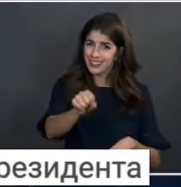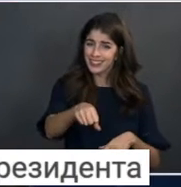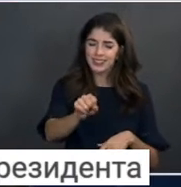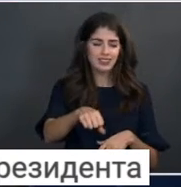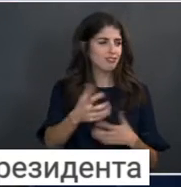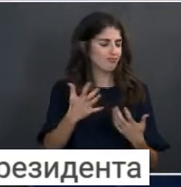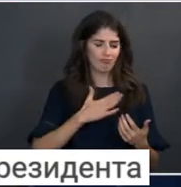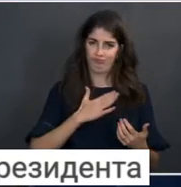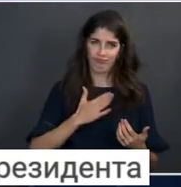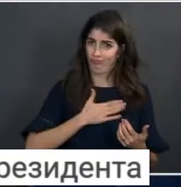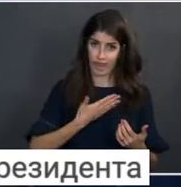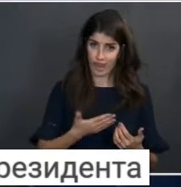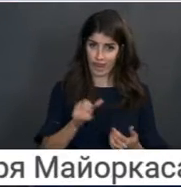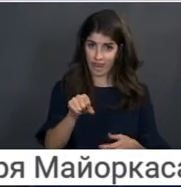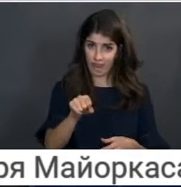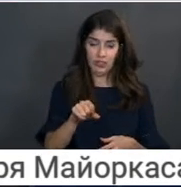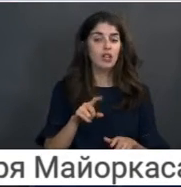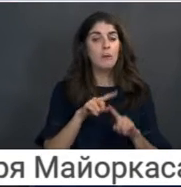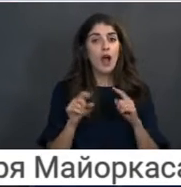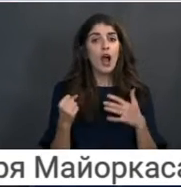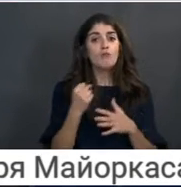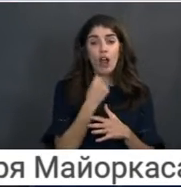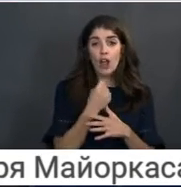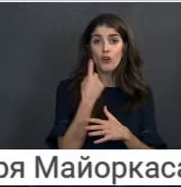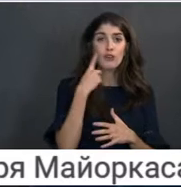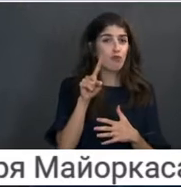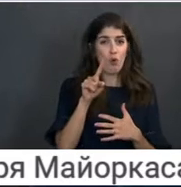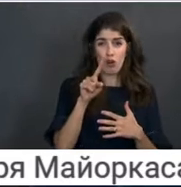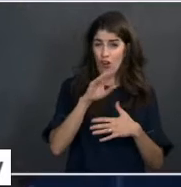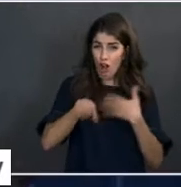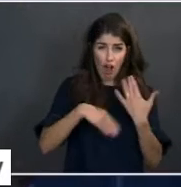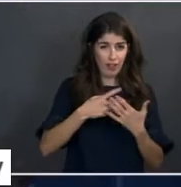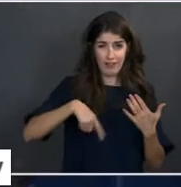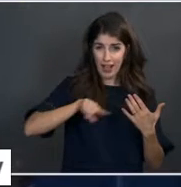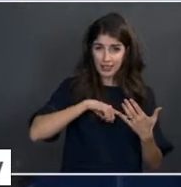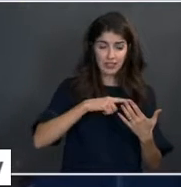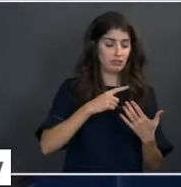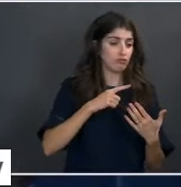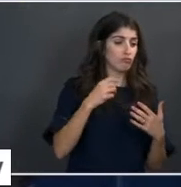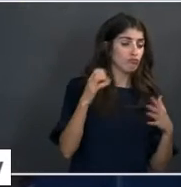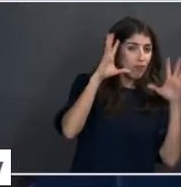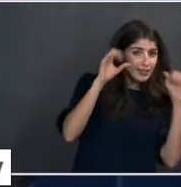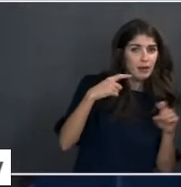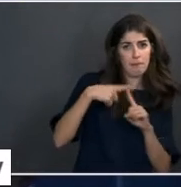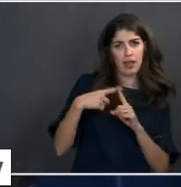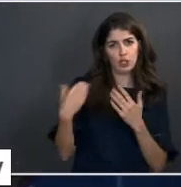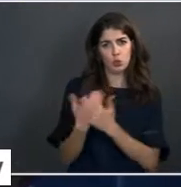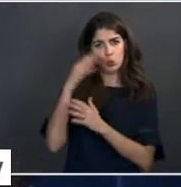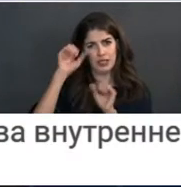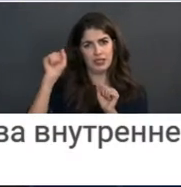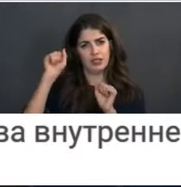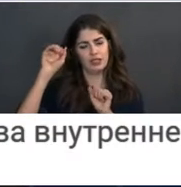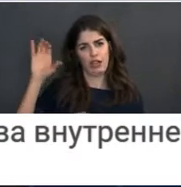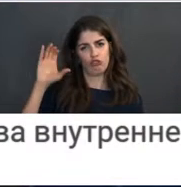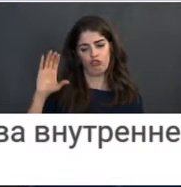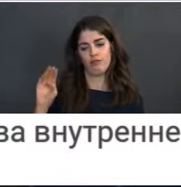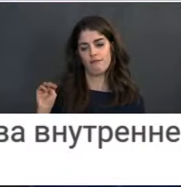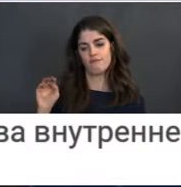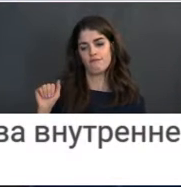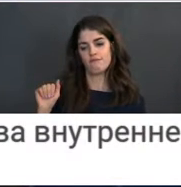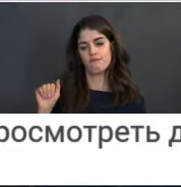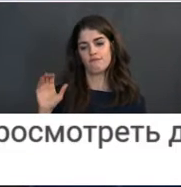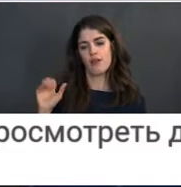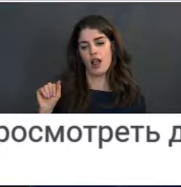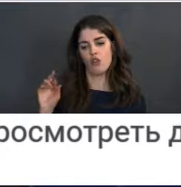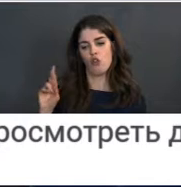a priority. It's not only a priority for the President, but will be a priority for Secretary Mayorkas. But I will leave it to him and to others at the Department of